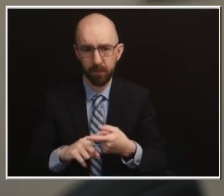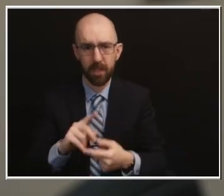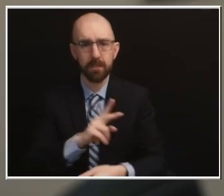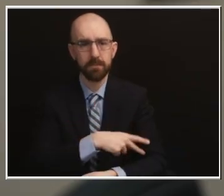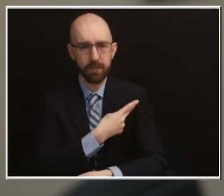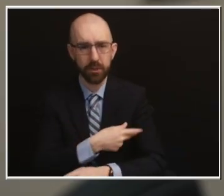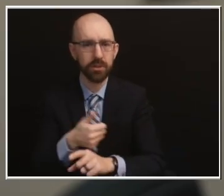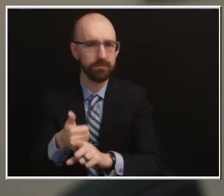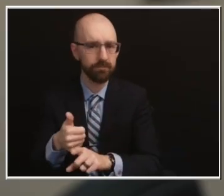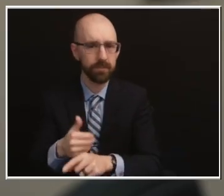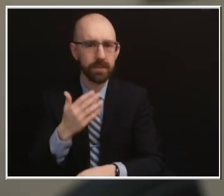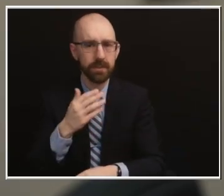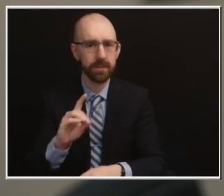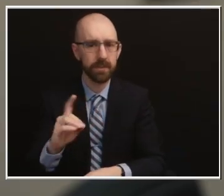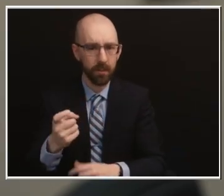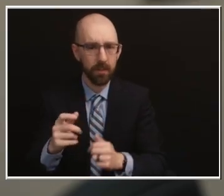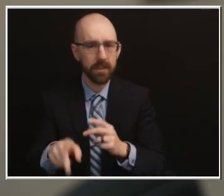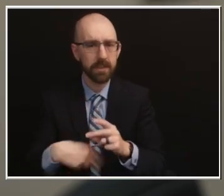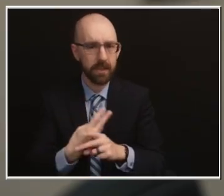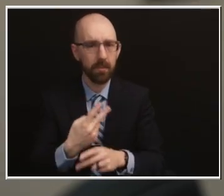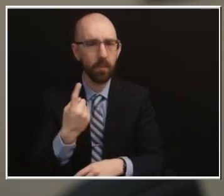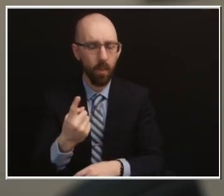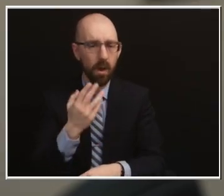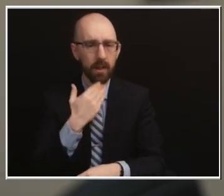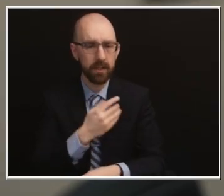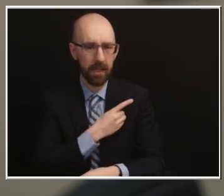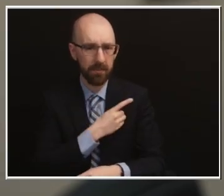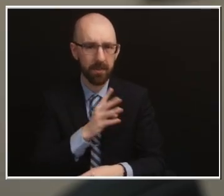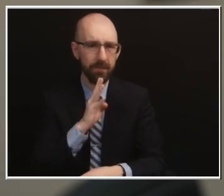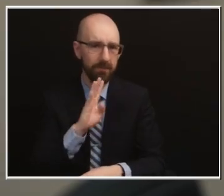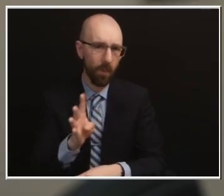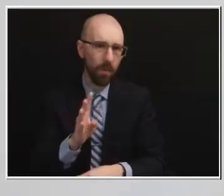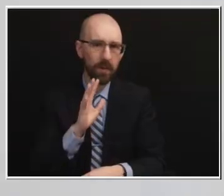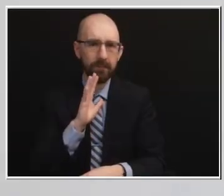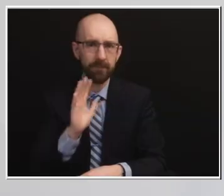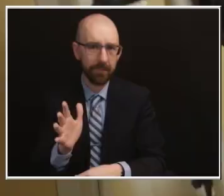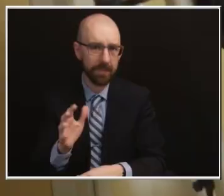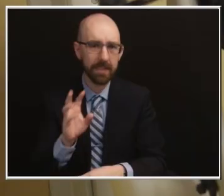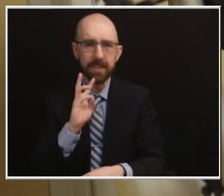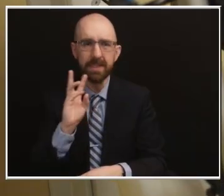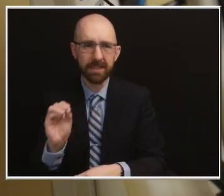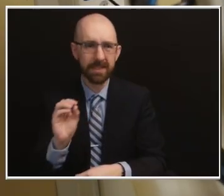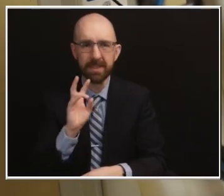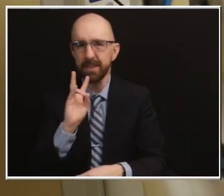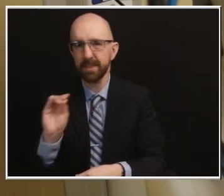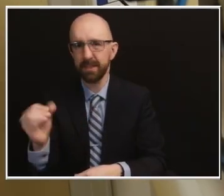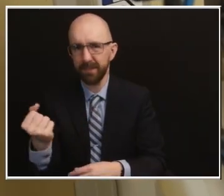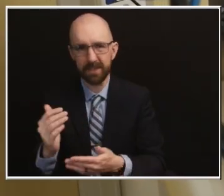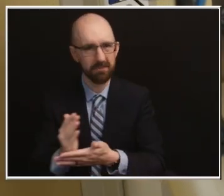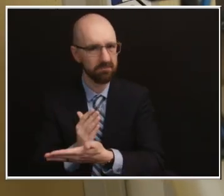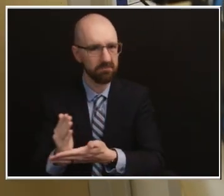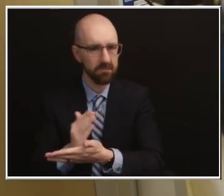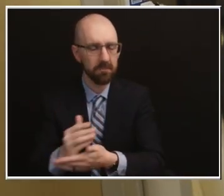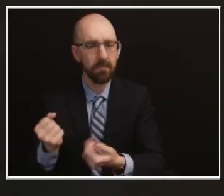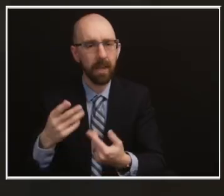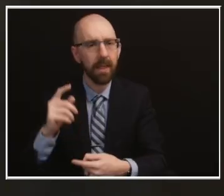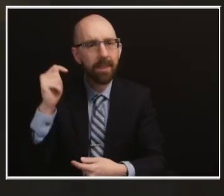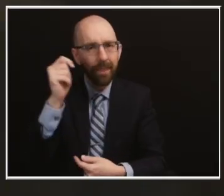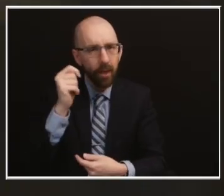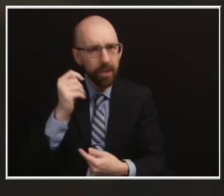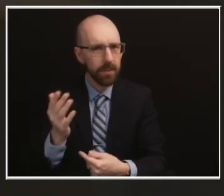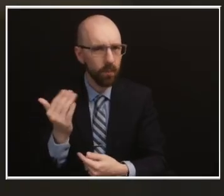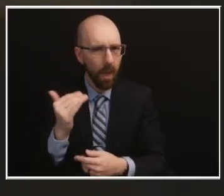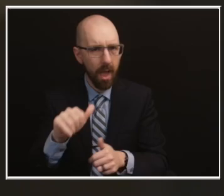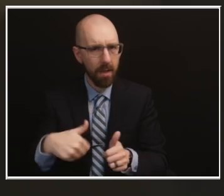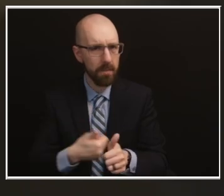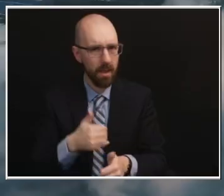diagnosed with type 1 diabetes in their 40s, 50s, 60s, and 70s. and there are many theories as to why. So